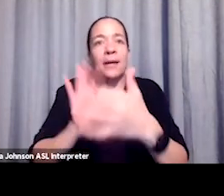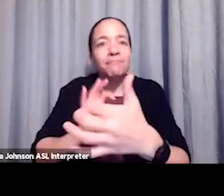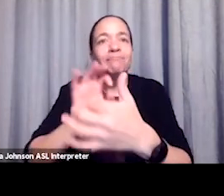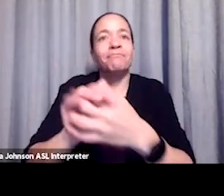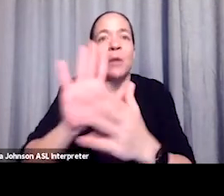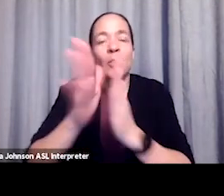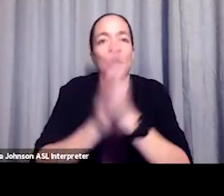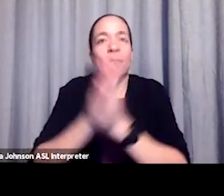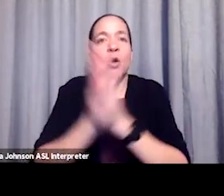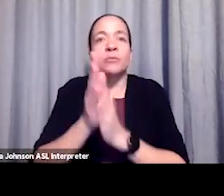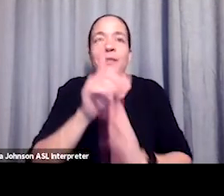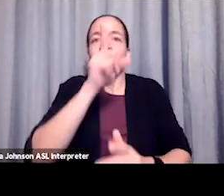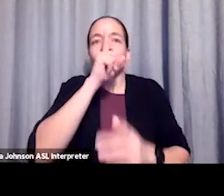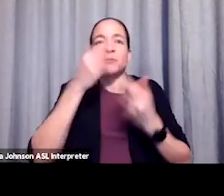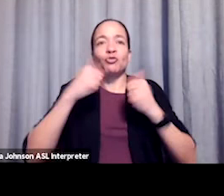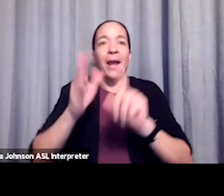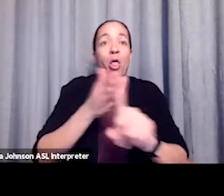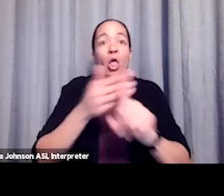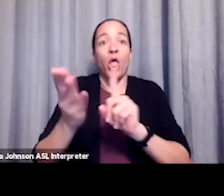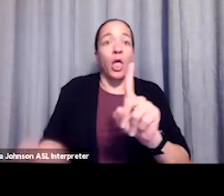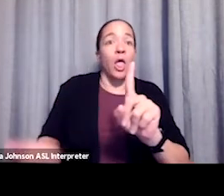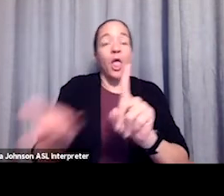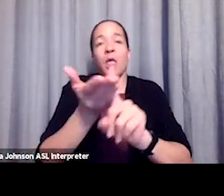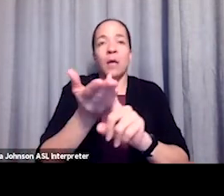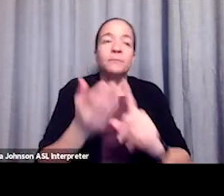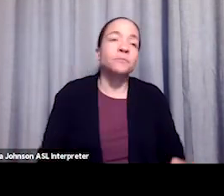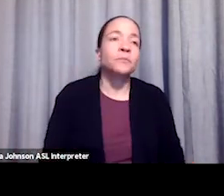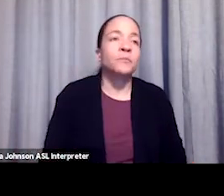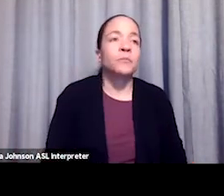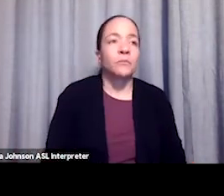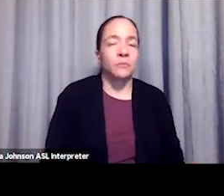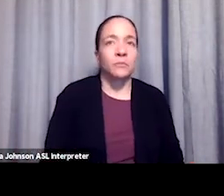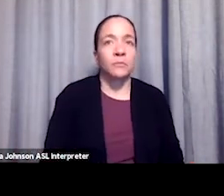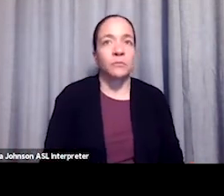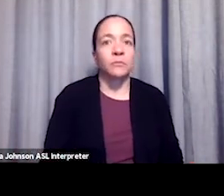not just try to sell them the thing that you want them to be part of.